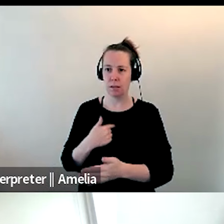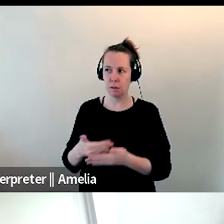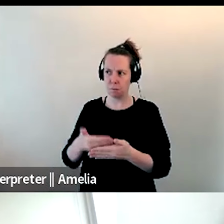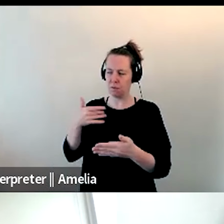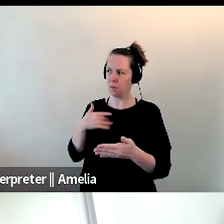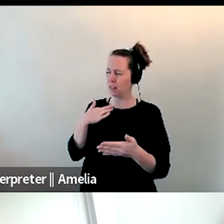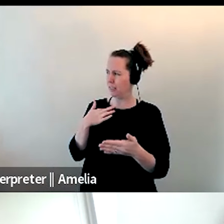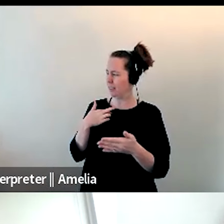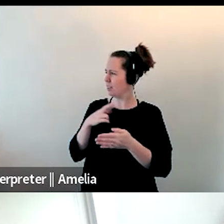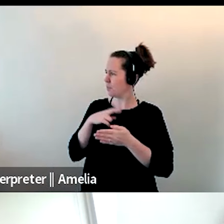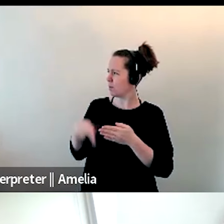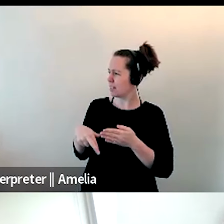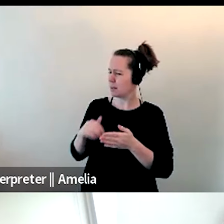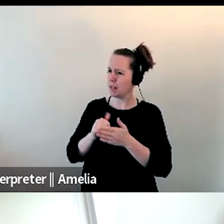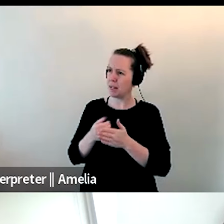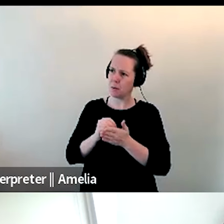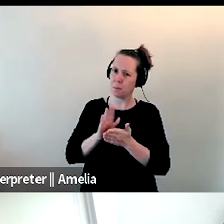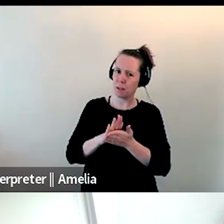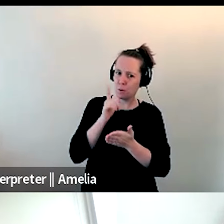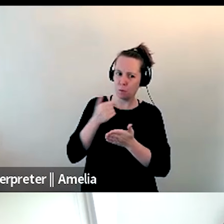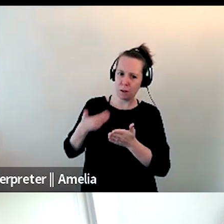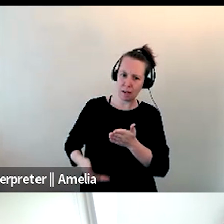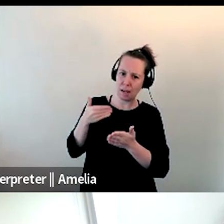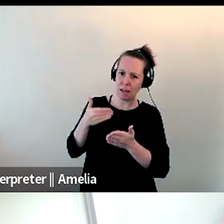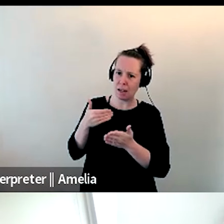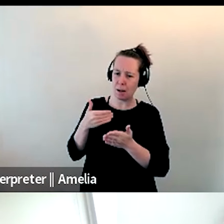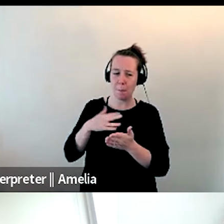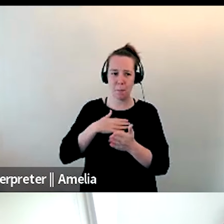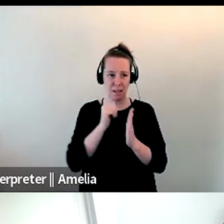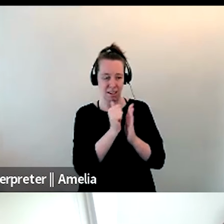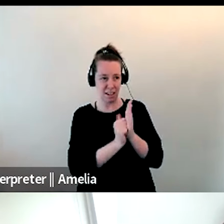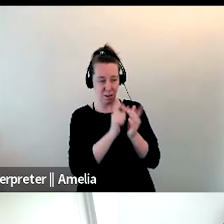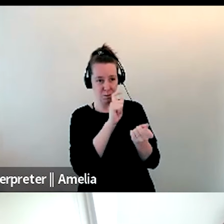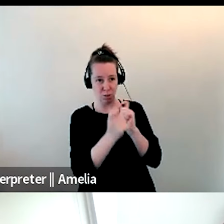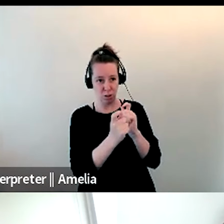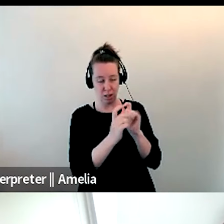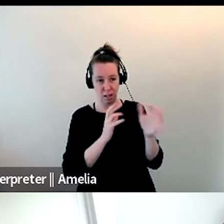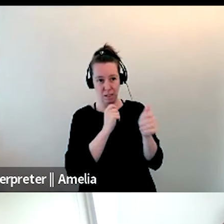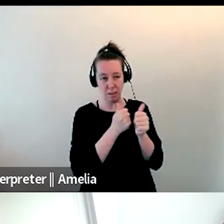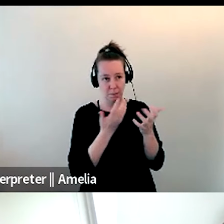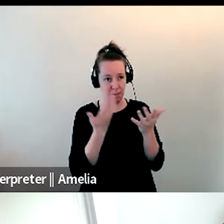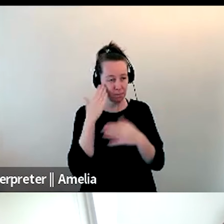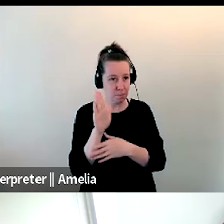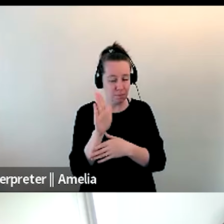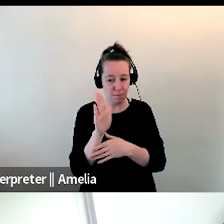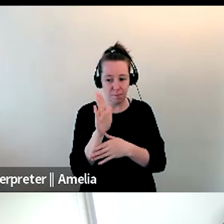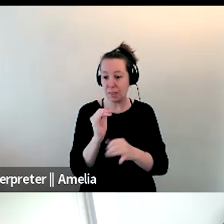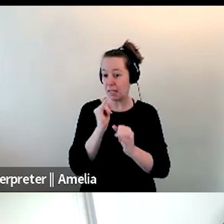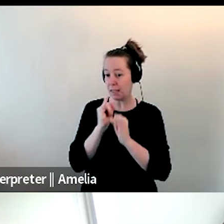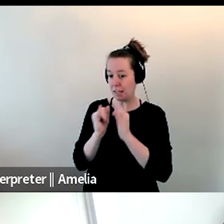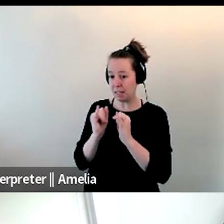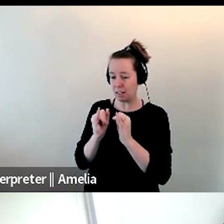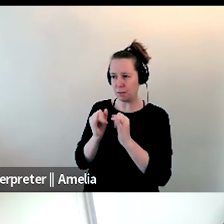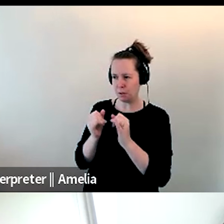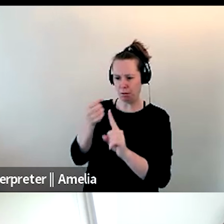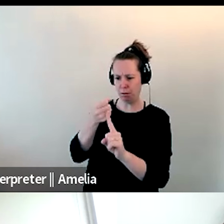my resume, that I can add to profiles, that we can use in our interview. But we're going to dig down